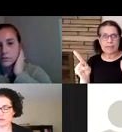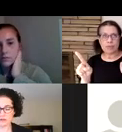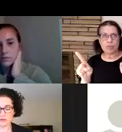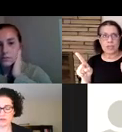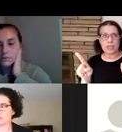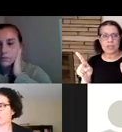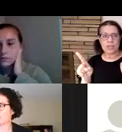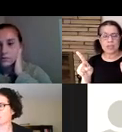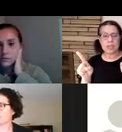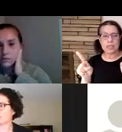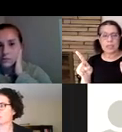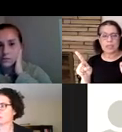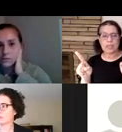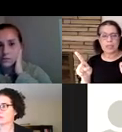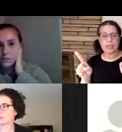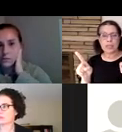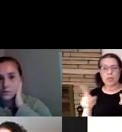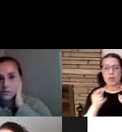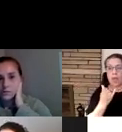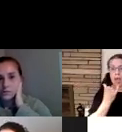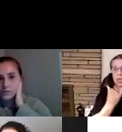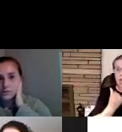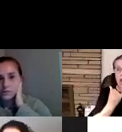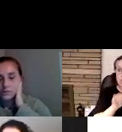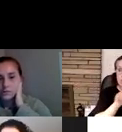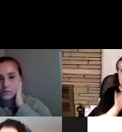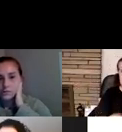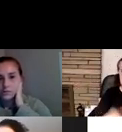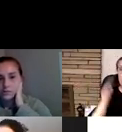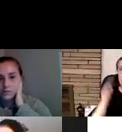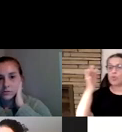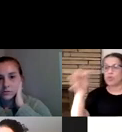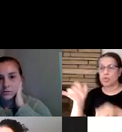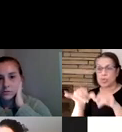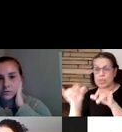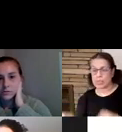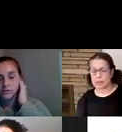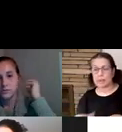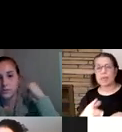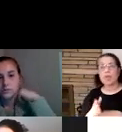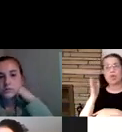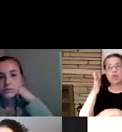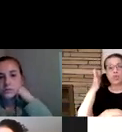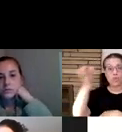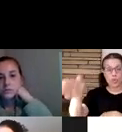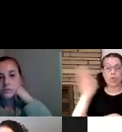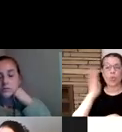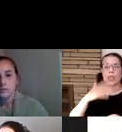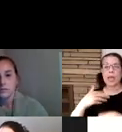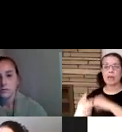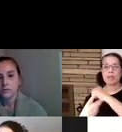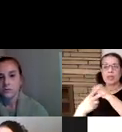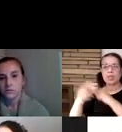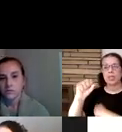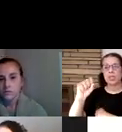and the future system is that in the future, stored value that is stored on your Charlie card will be able to be used on the commuter